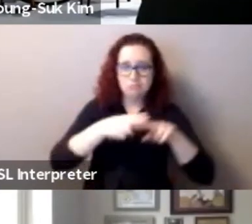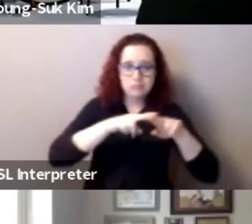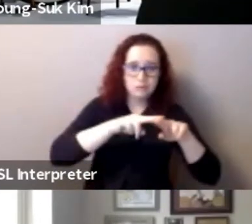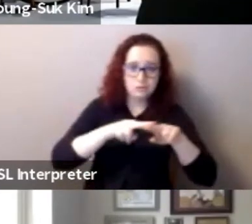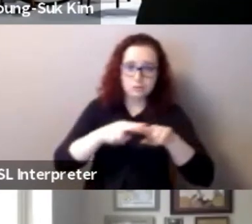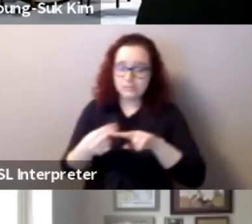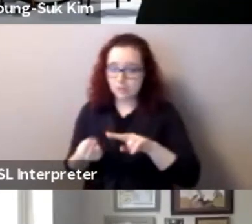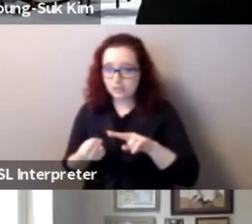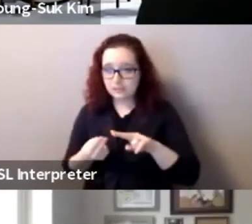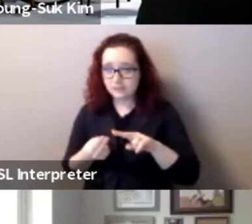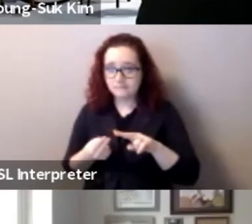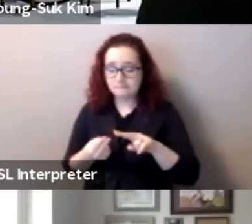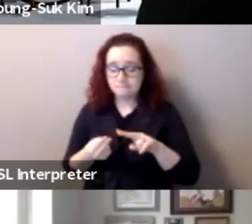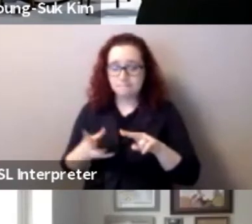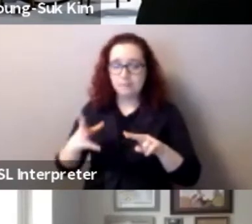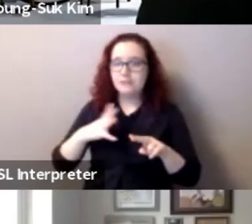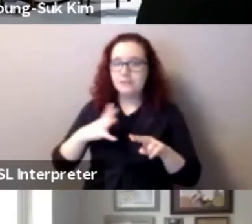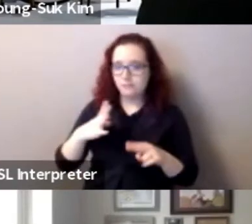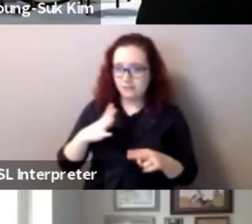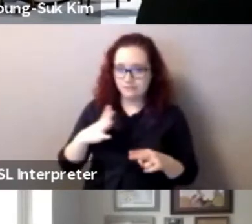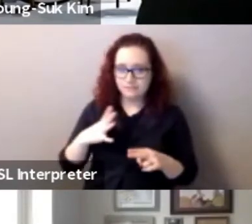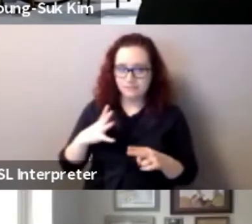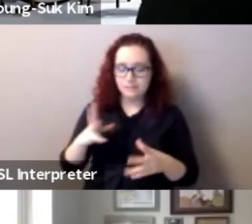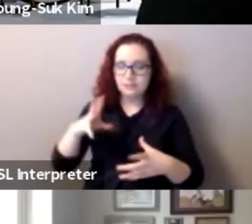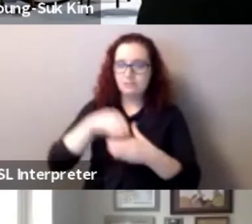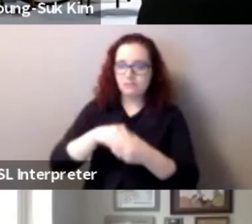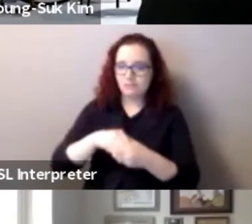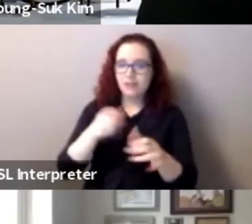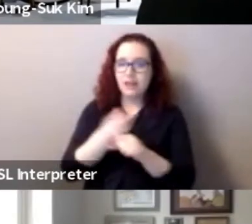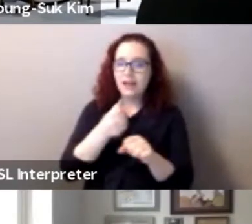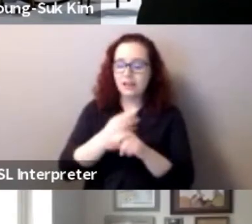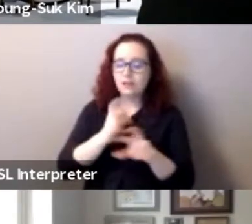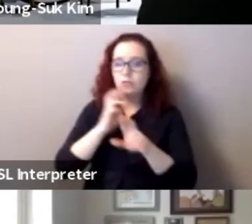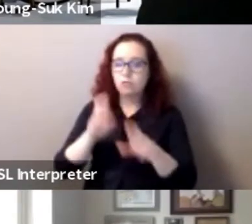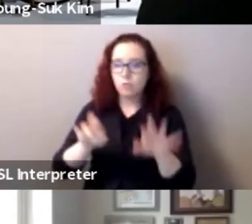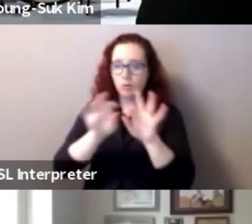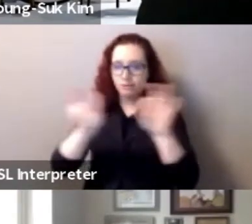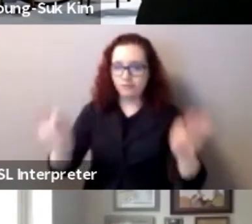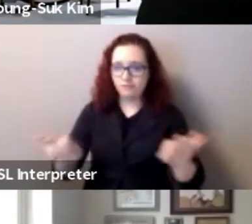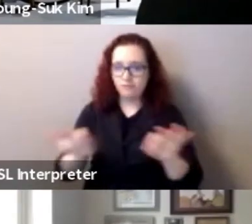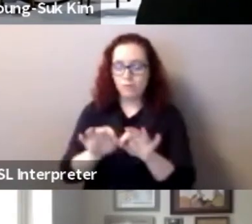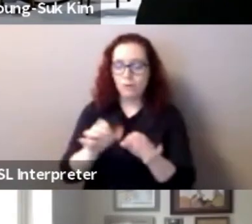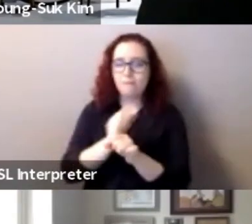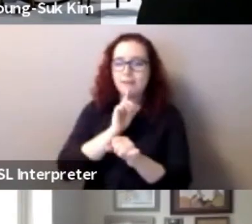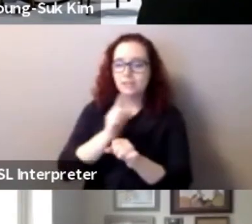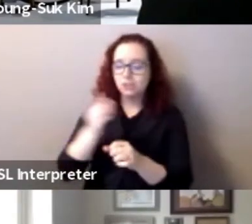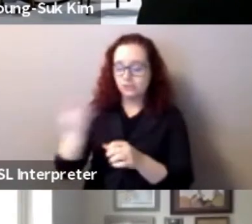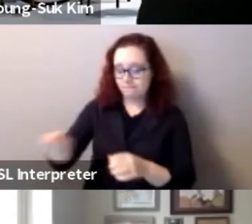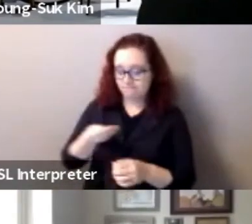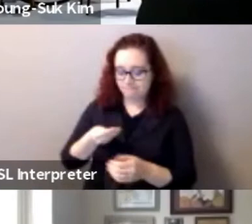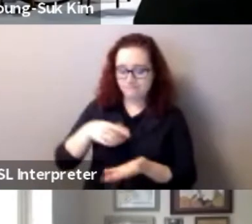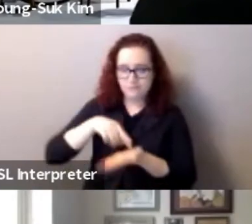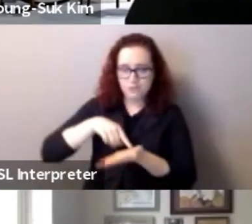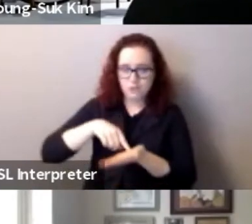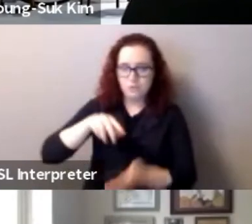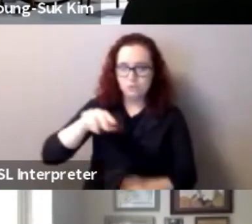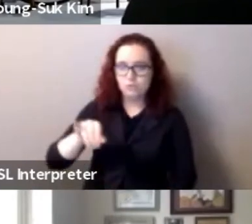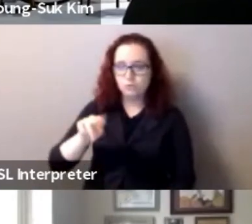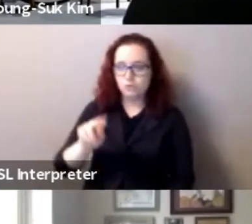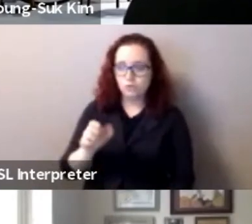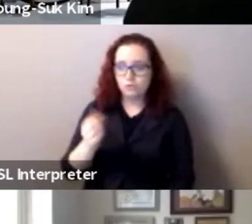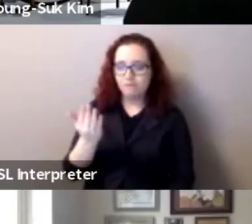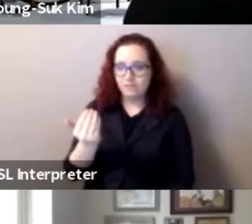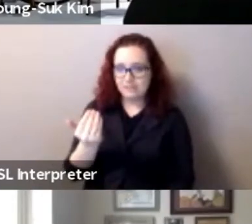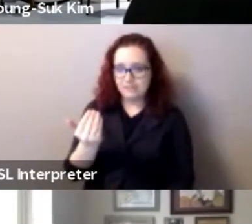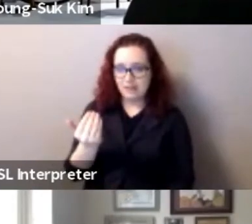decrease, that's actually part of this annual report form. So just make sure you get that back to me by the June 15 deadline so that we can get